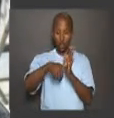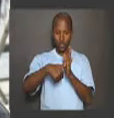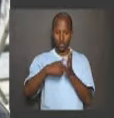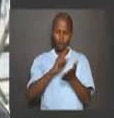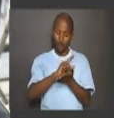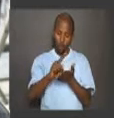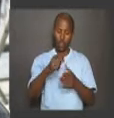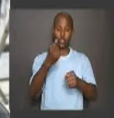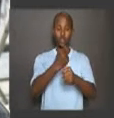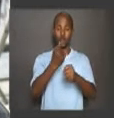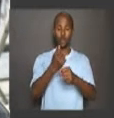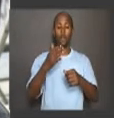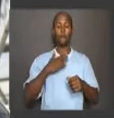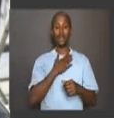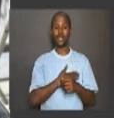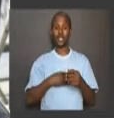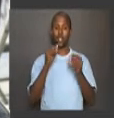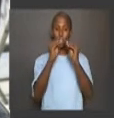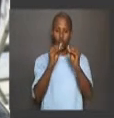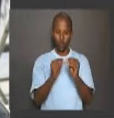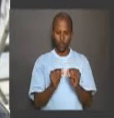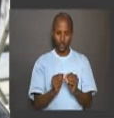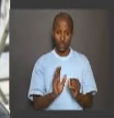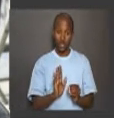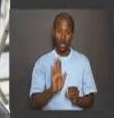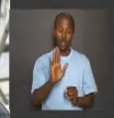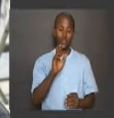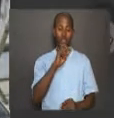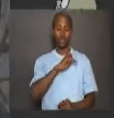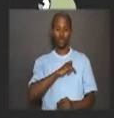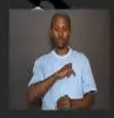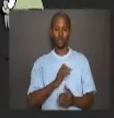Please calculate her hourly rate of pay.